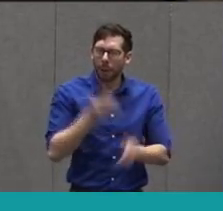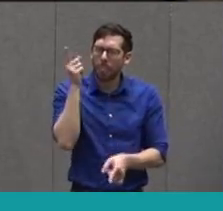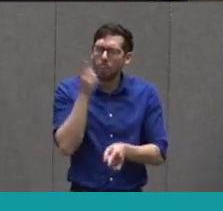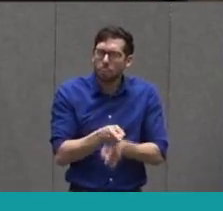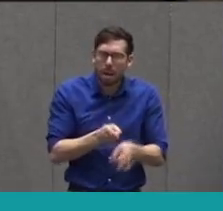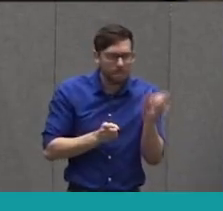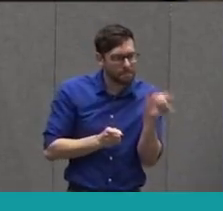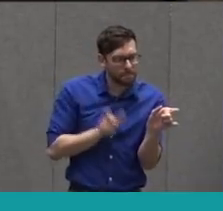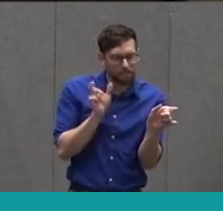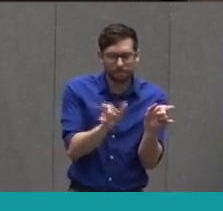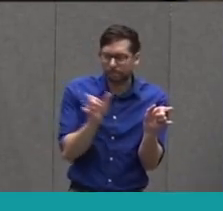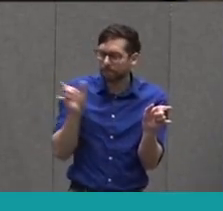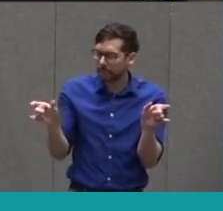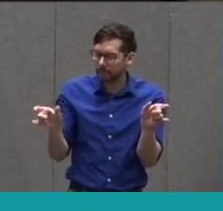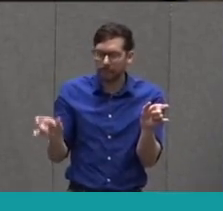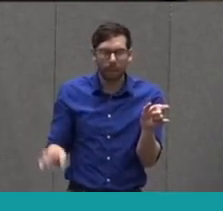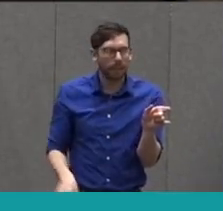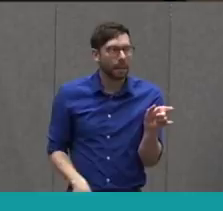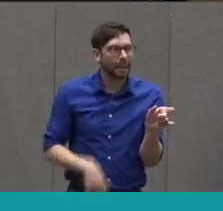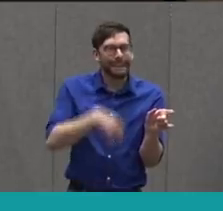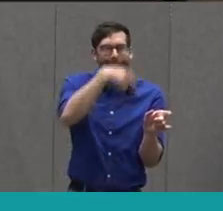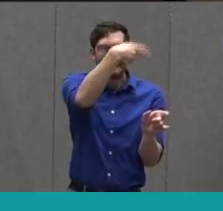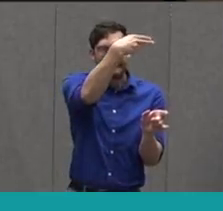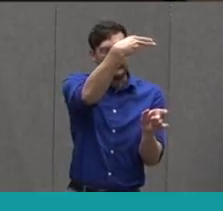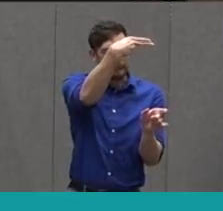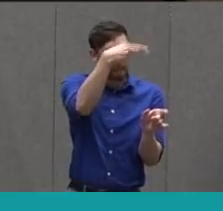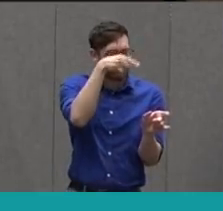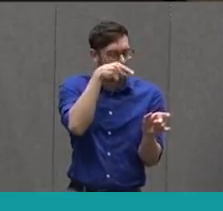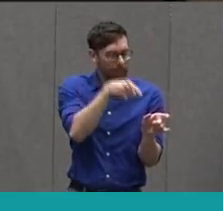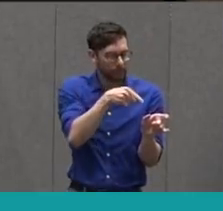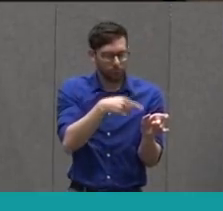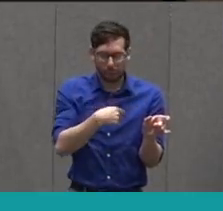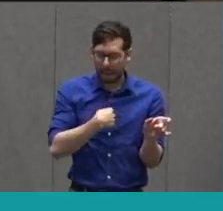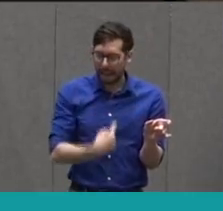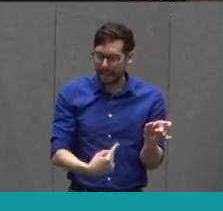see. Hundreds. When I say the number